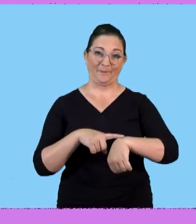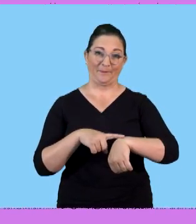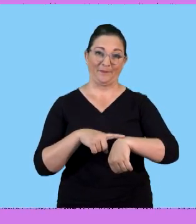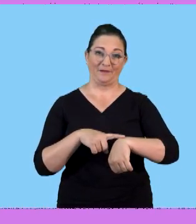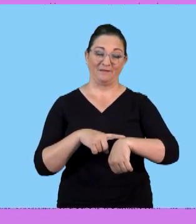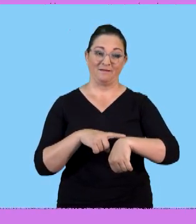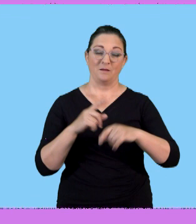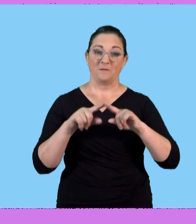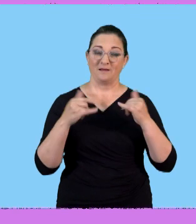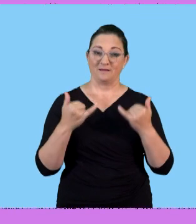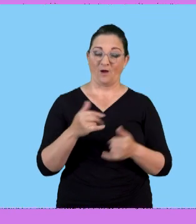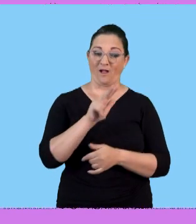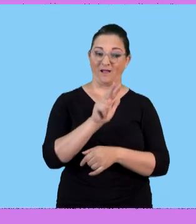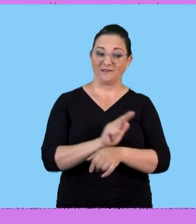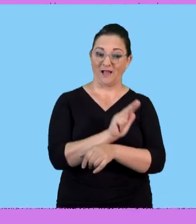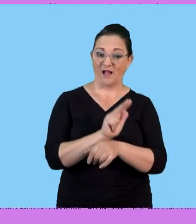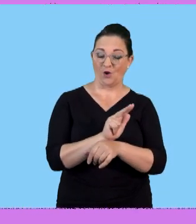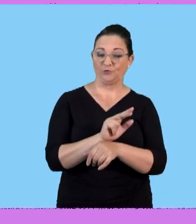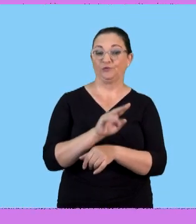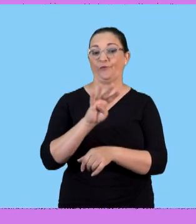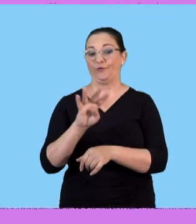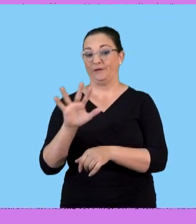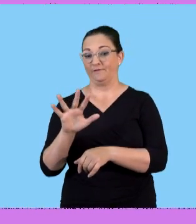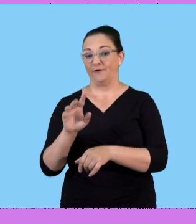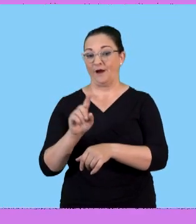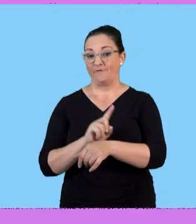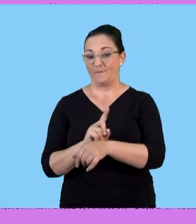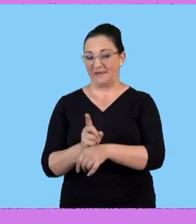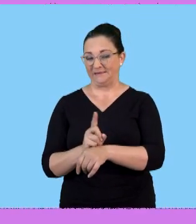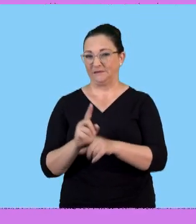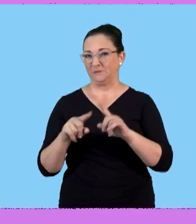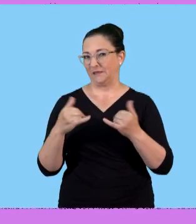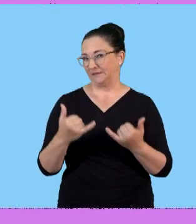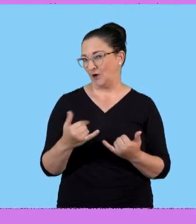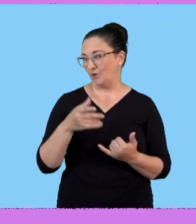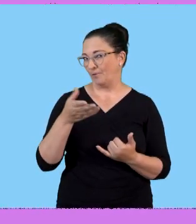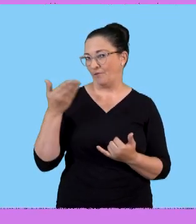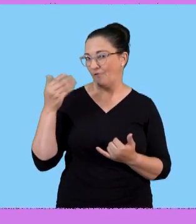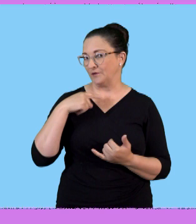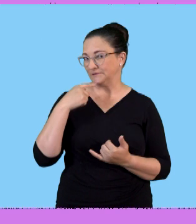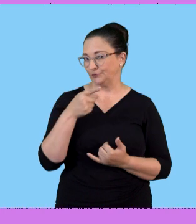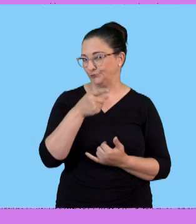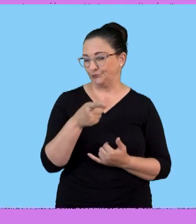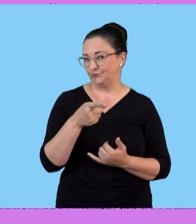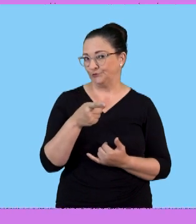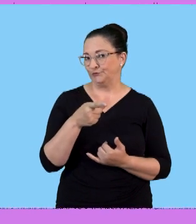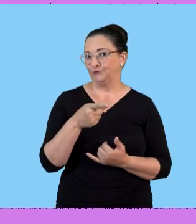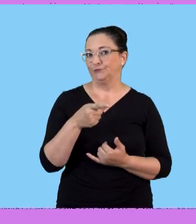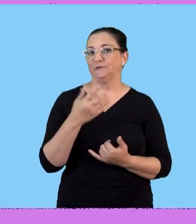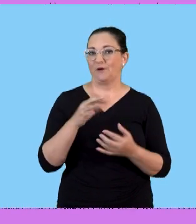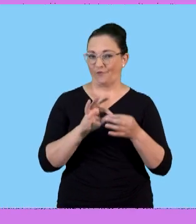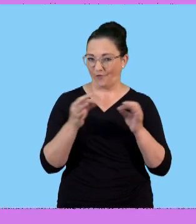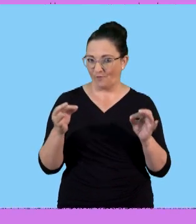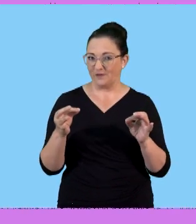time, this is now 8 hours and 45 minutes. Remember, I've indicated to you early on that